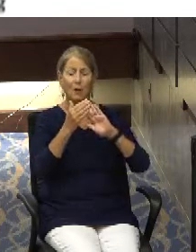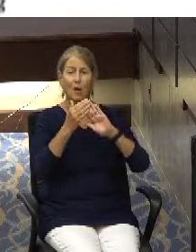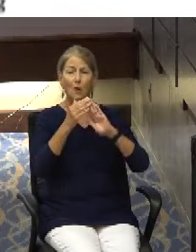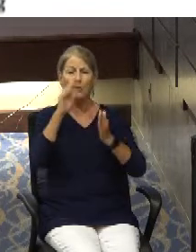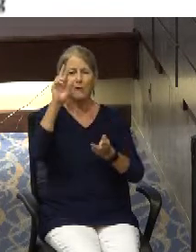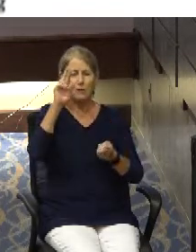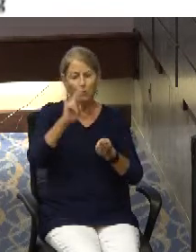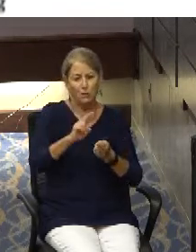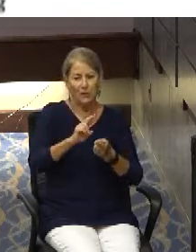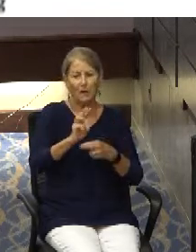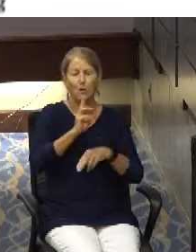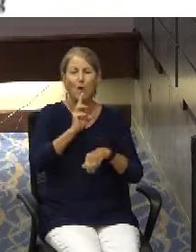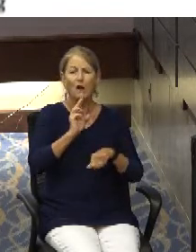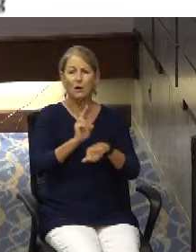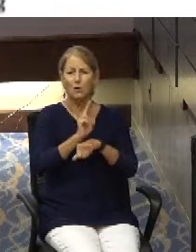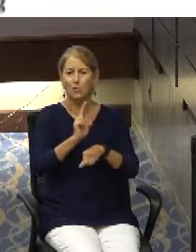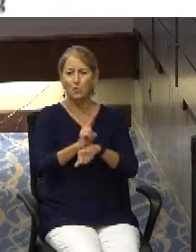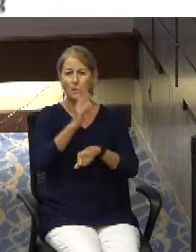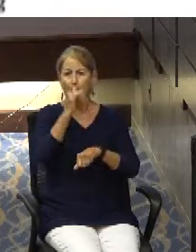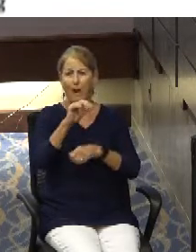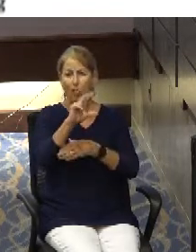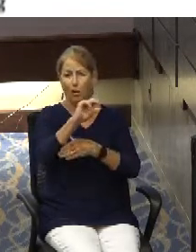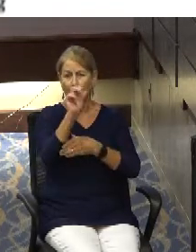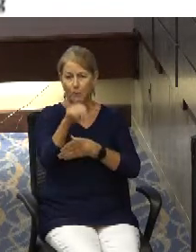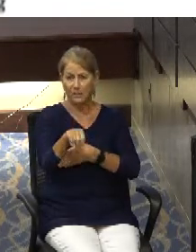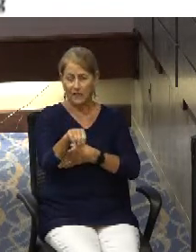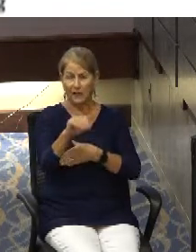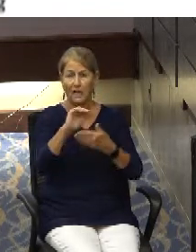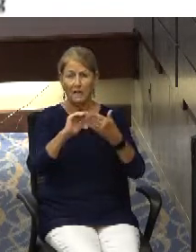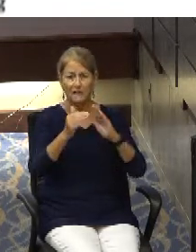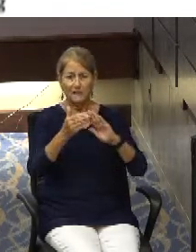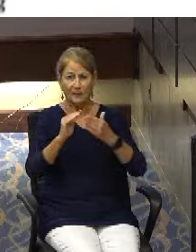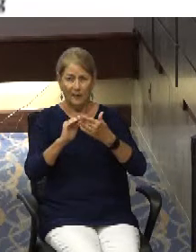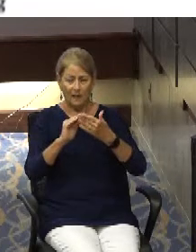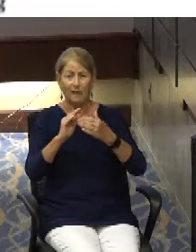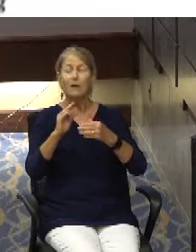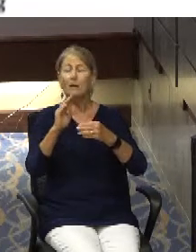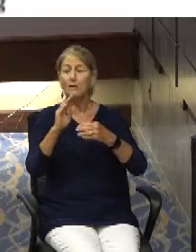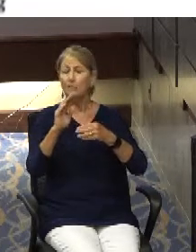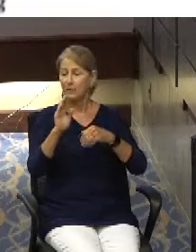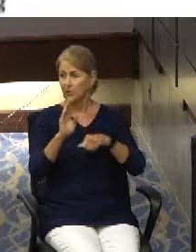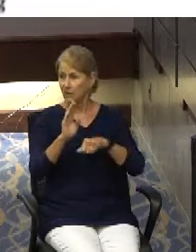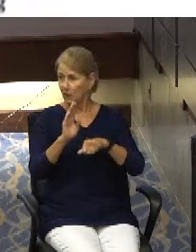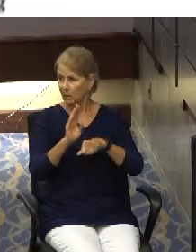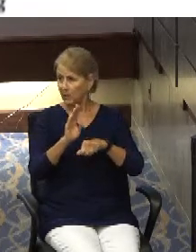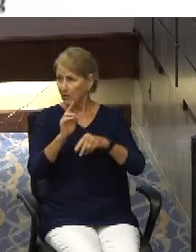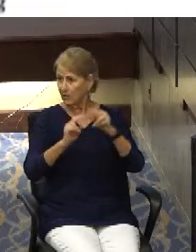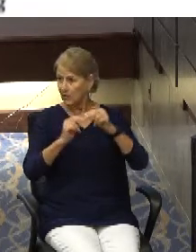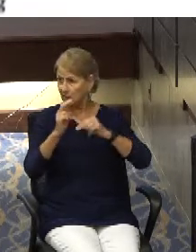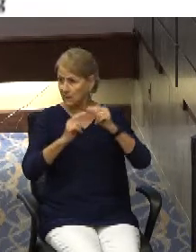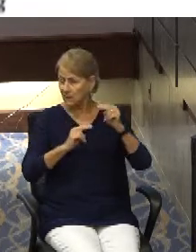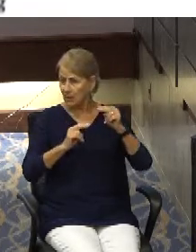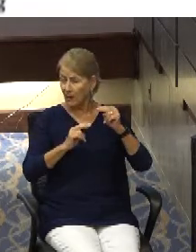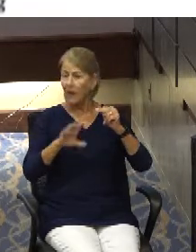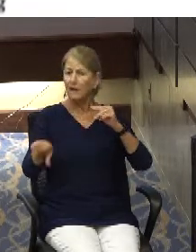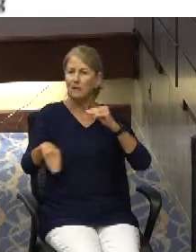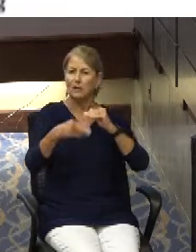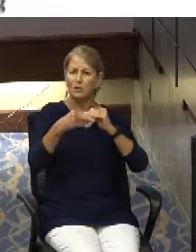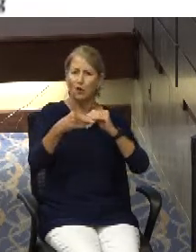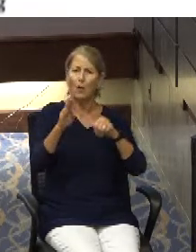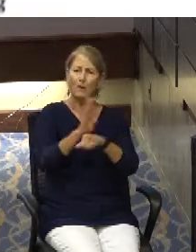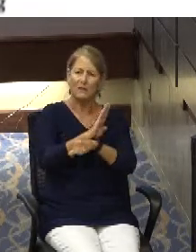at least 30% at our city facilities. And additionally, businesses and